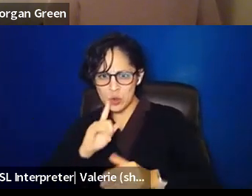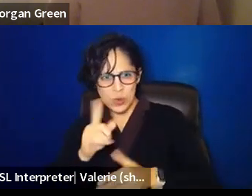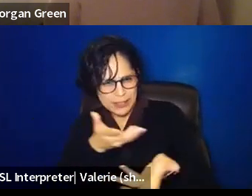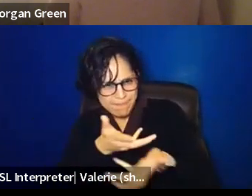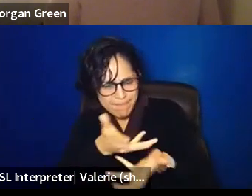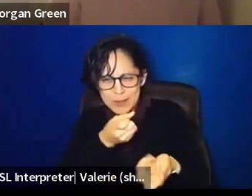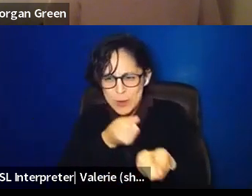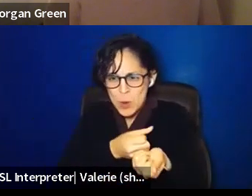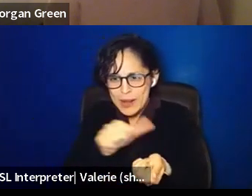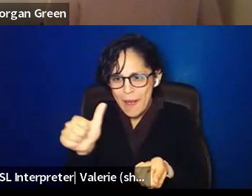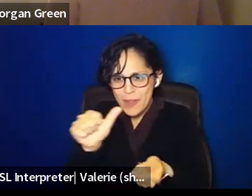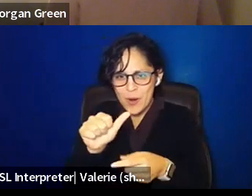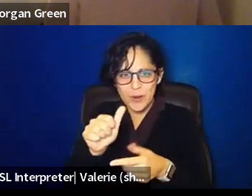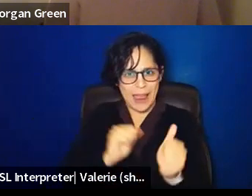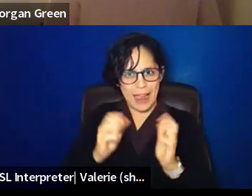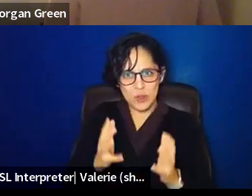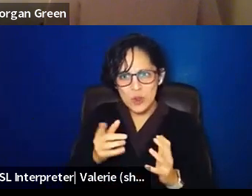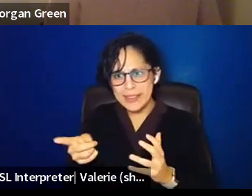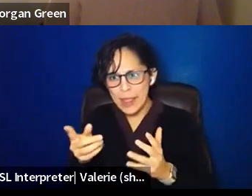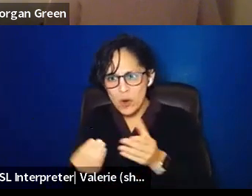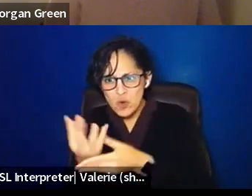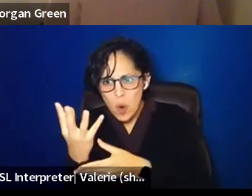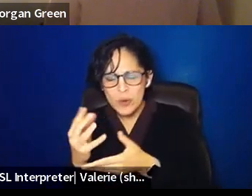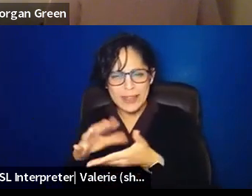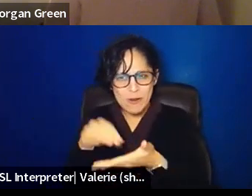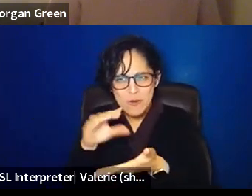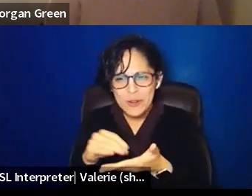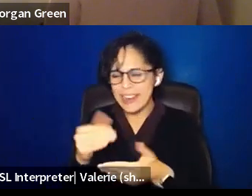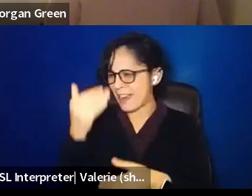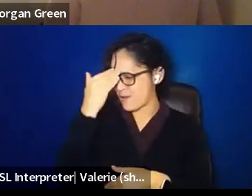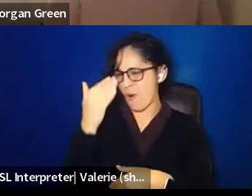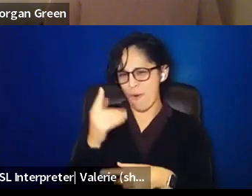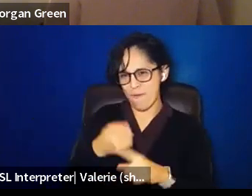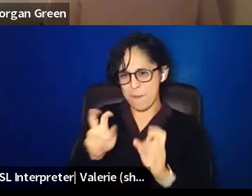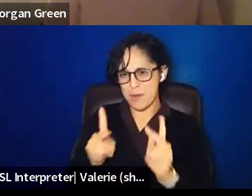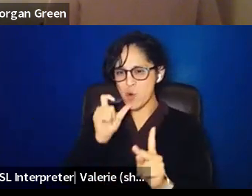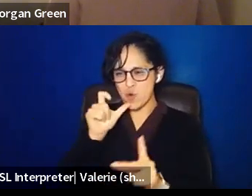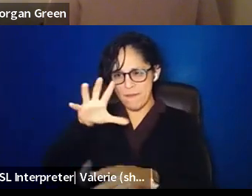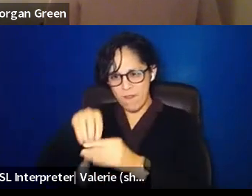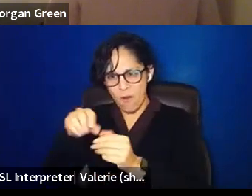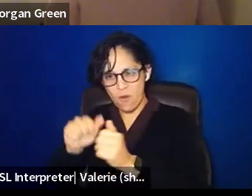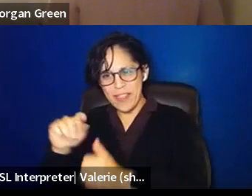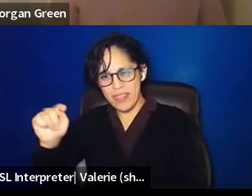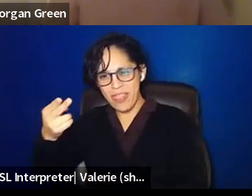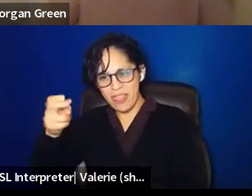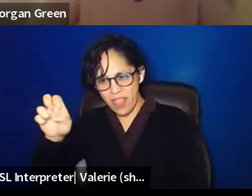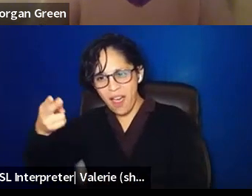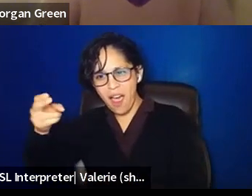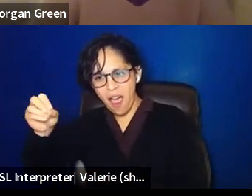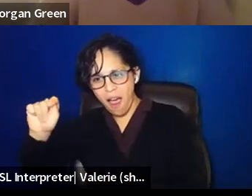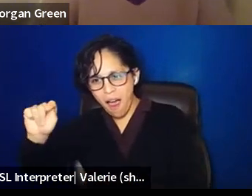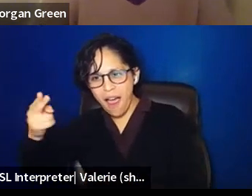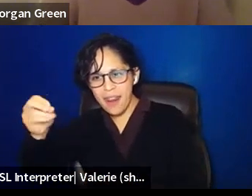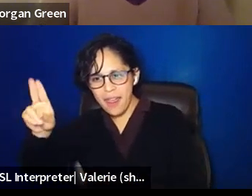That's something that from actors I know who've been in the hot house, the way that organization has centered that group and